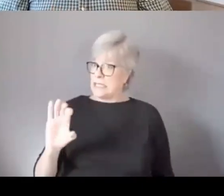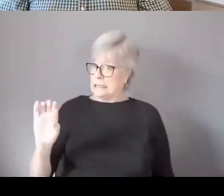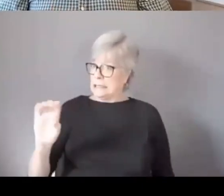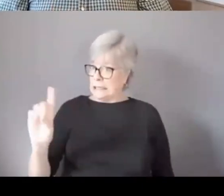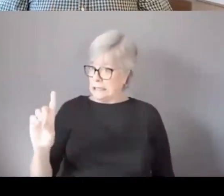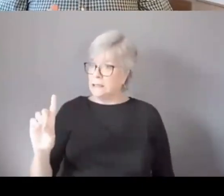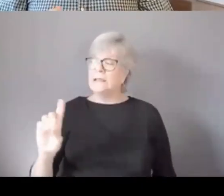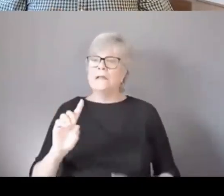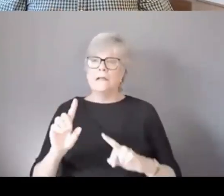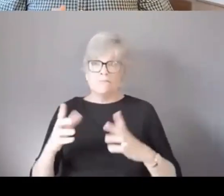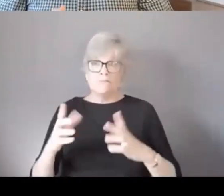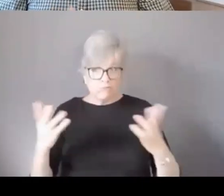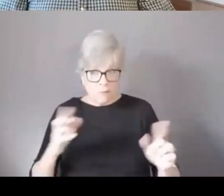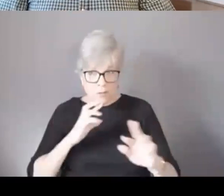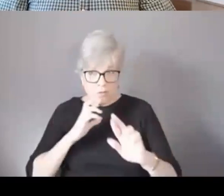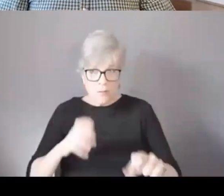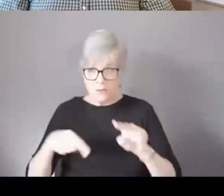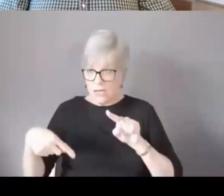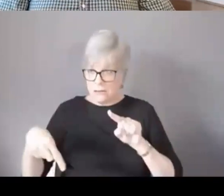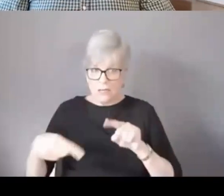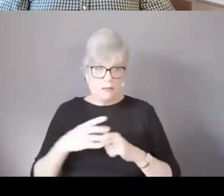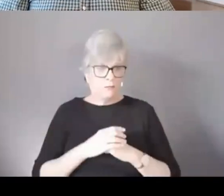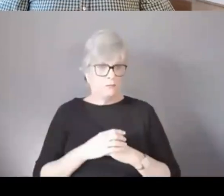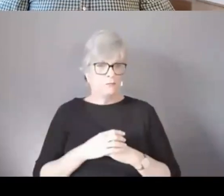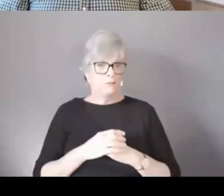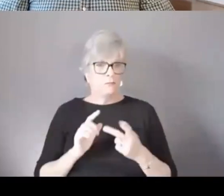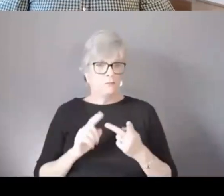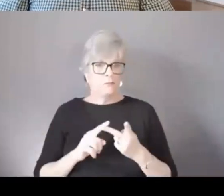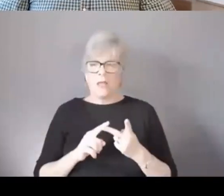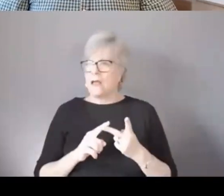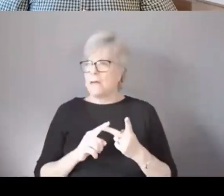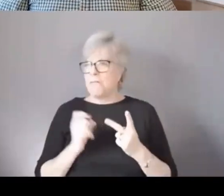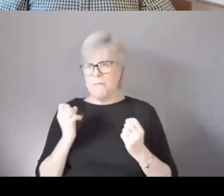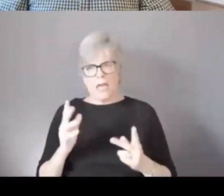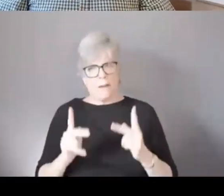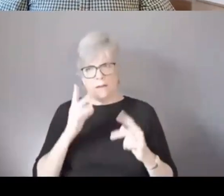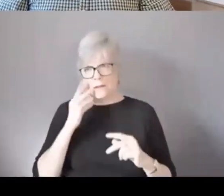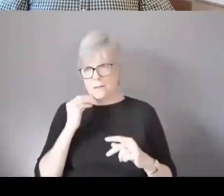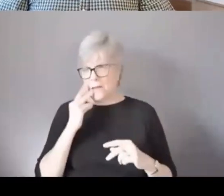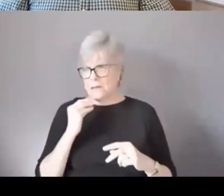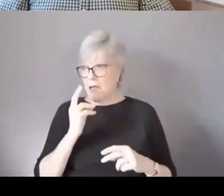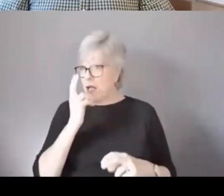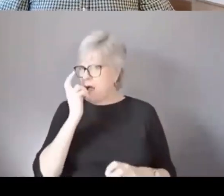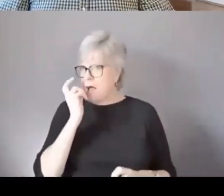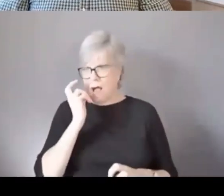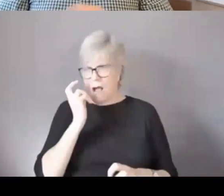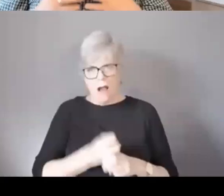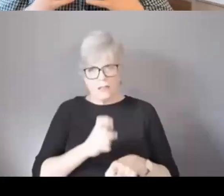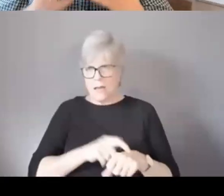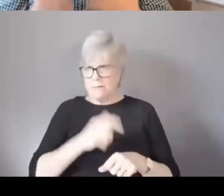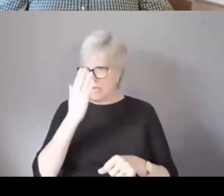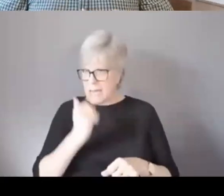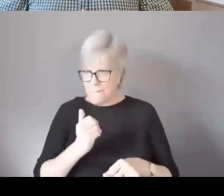anxiety. It's not a requirement. A lot of people experience sleep disturbance. So they either have a really hard time falling asleep